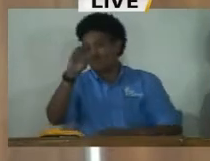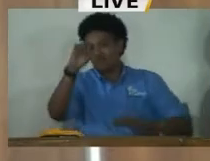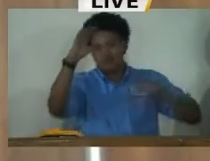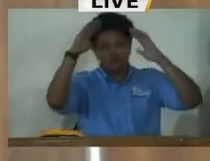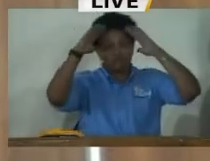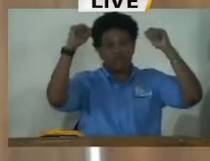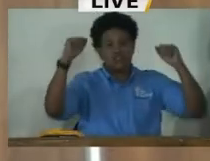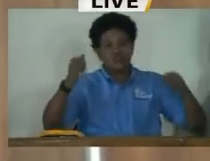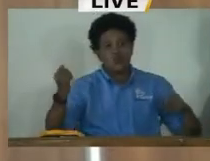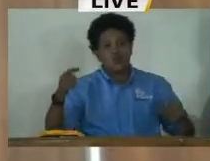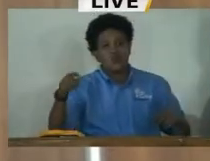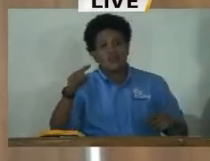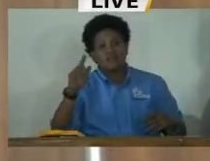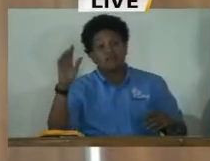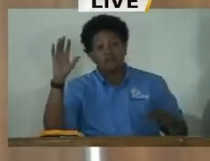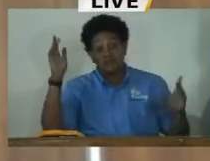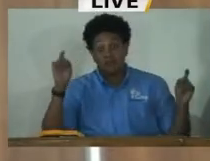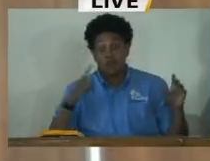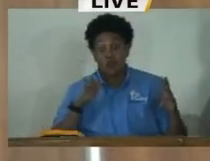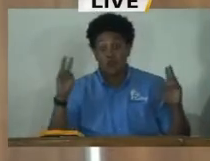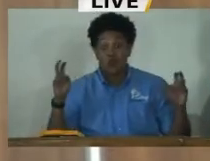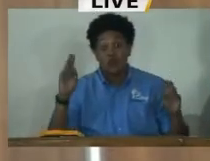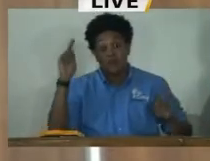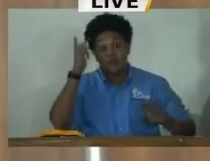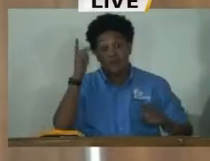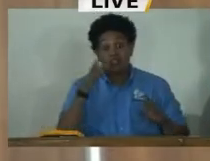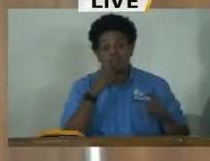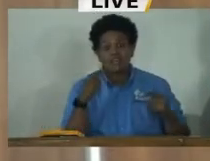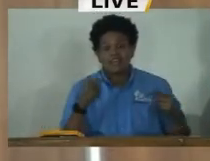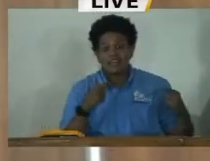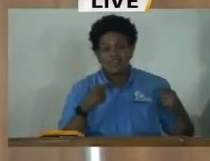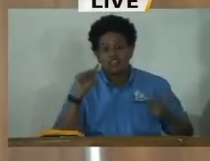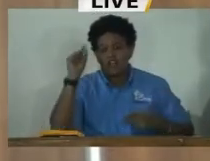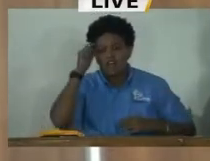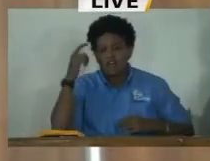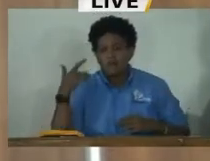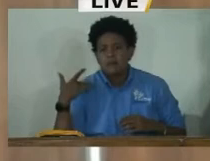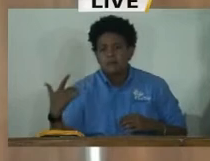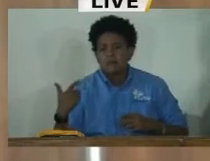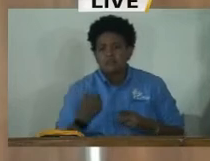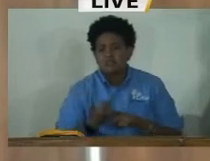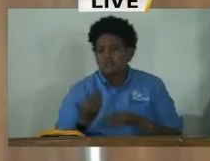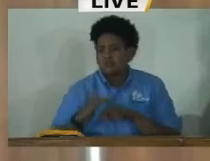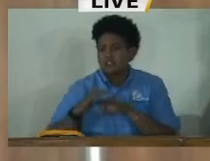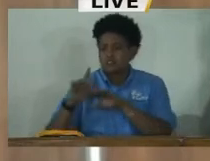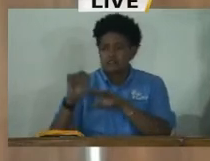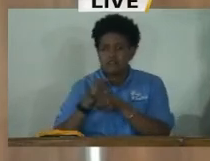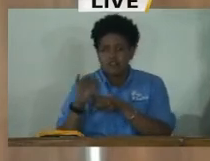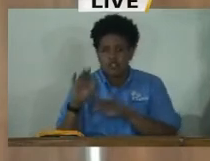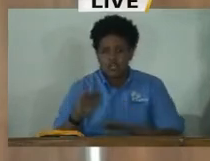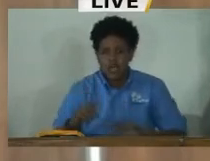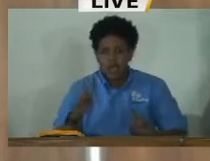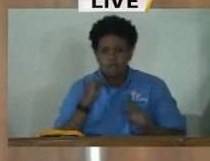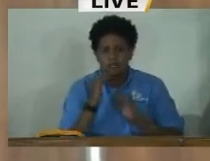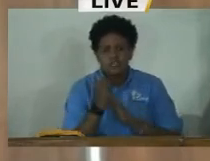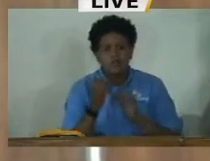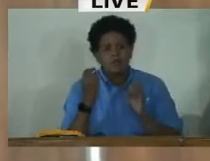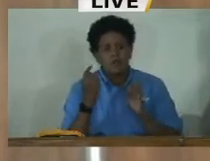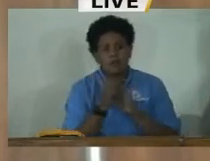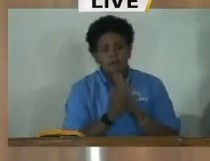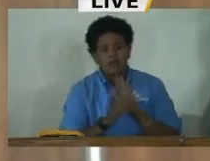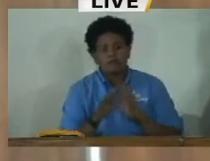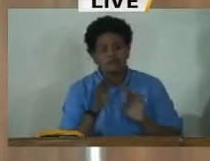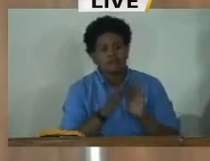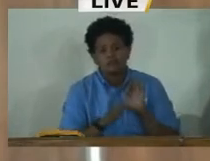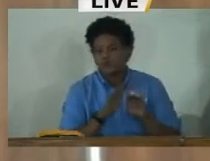Madam Speaker, and I quote, politics is increasingly divisive and governments tend to be increasingly dysfunctional, leading to a number of policies that